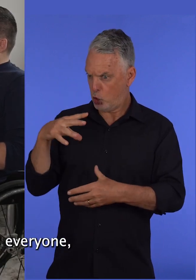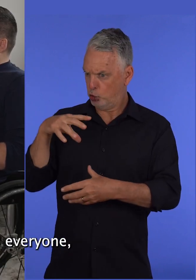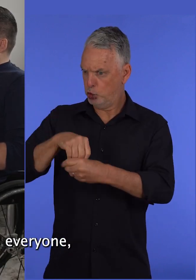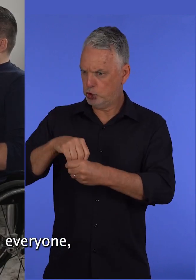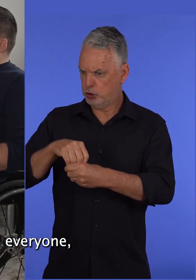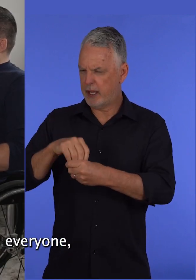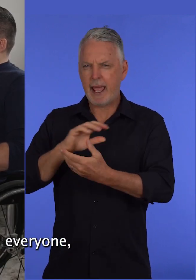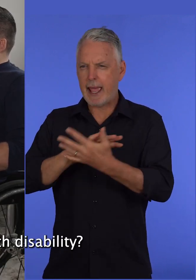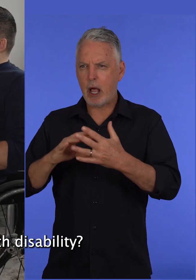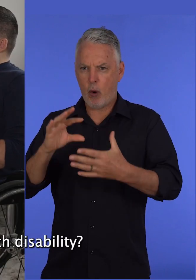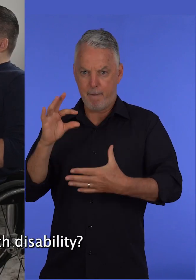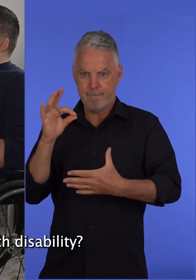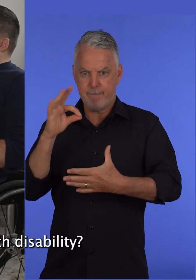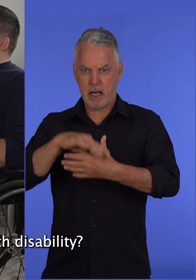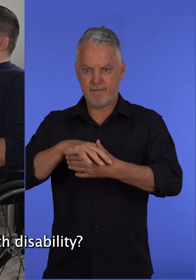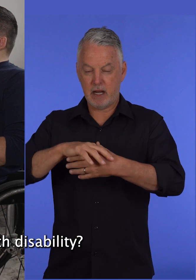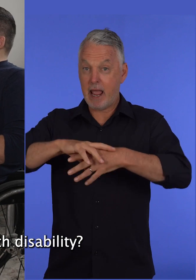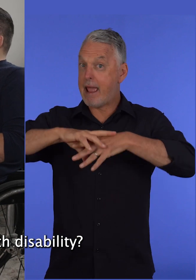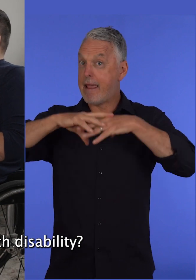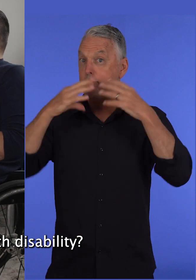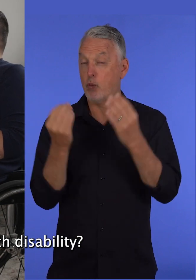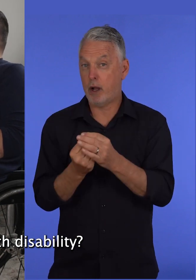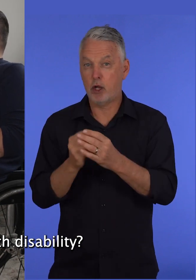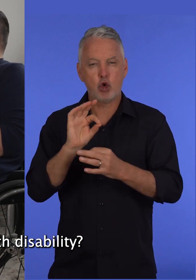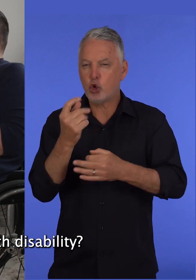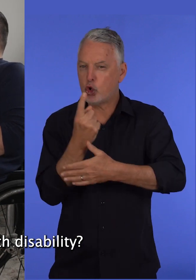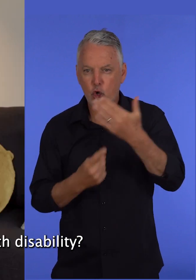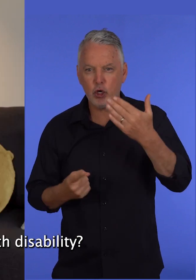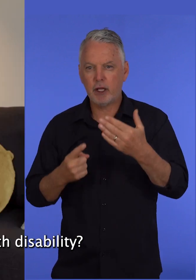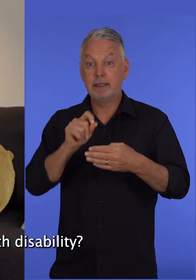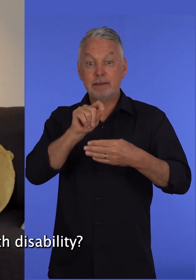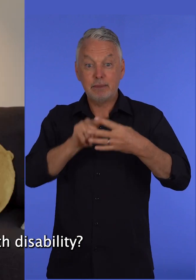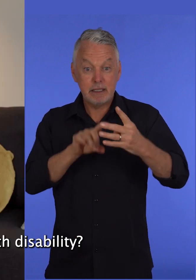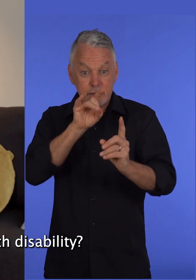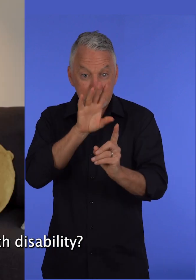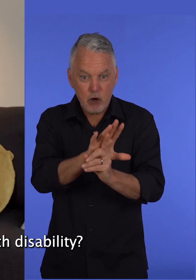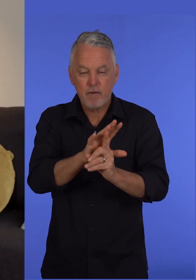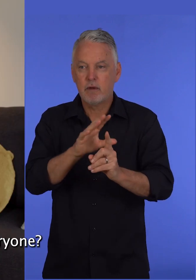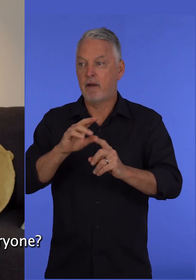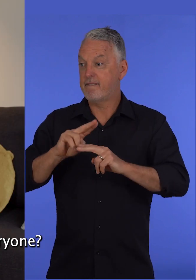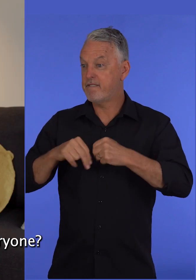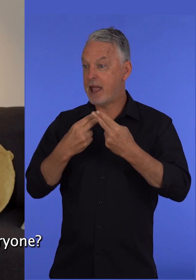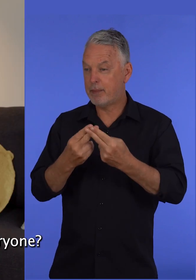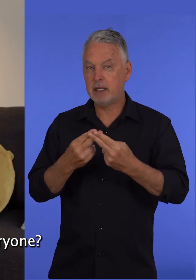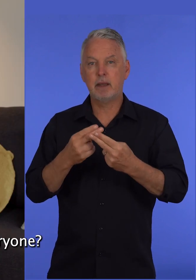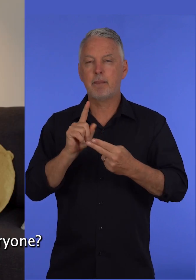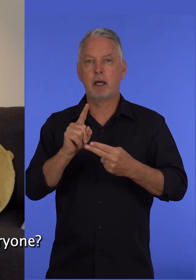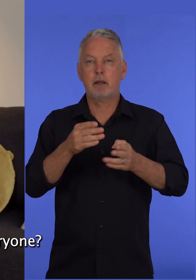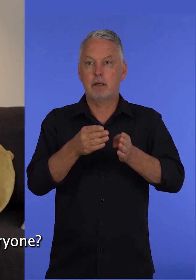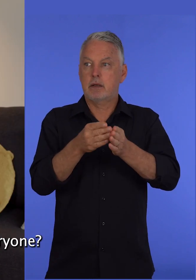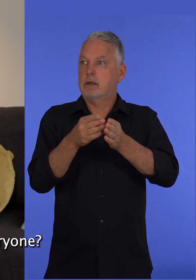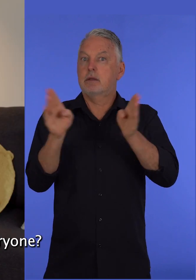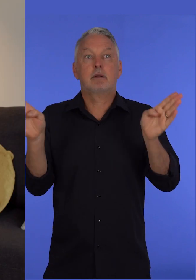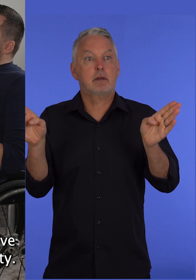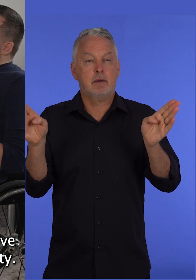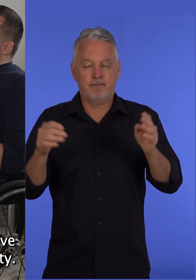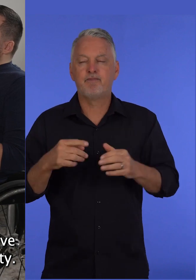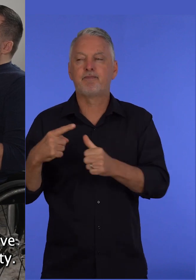benefits everyone? Not just talking about our families with disability. How does inclusion benefit